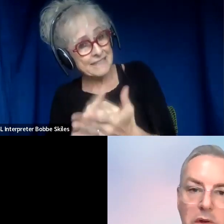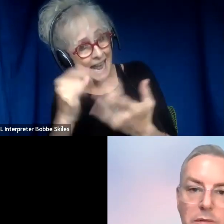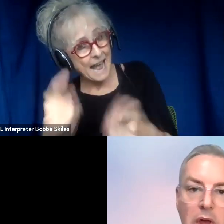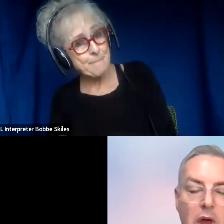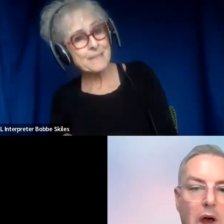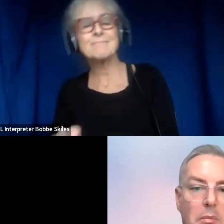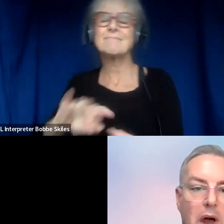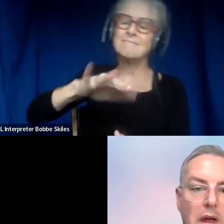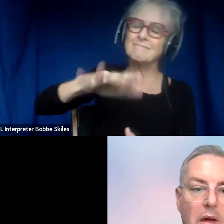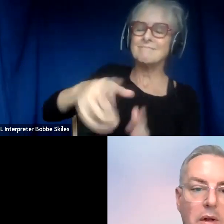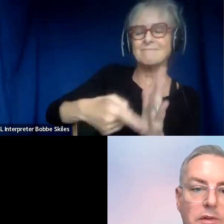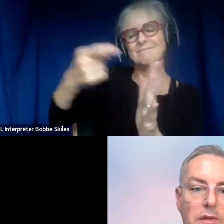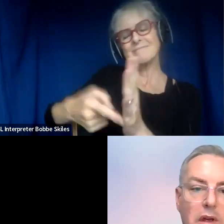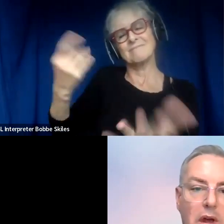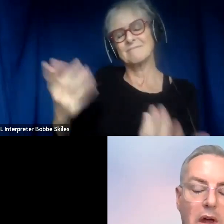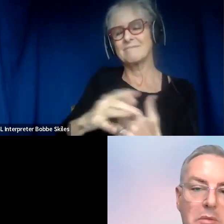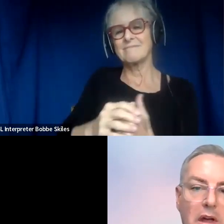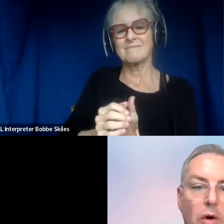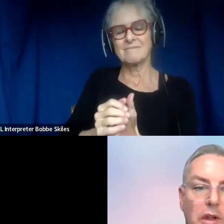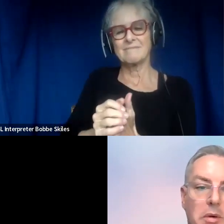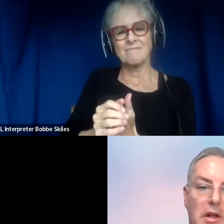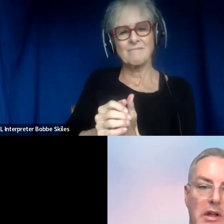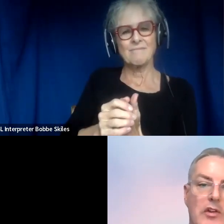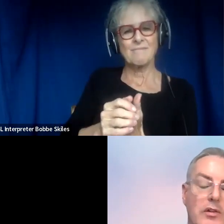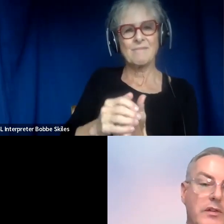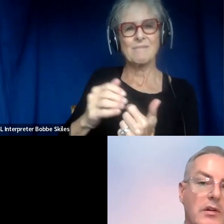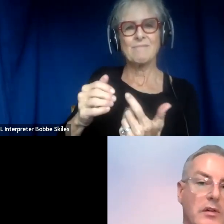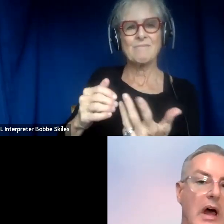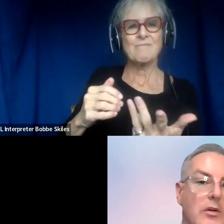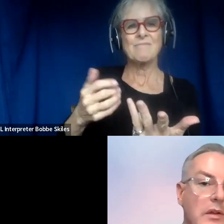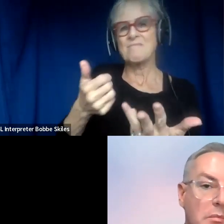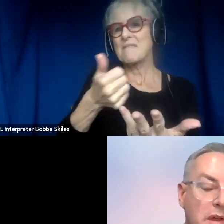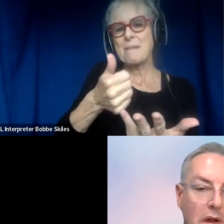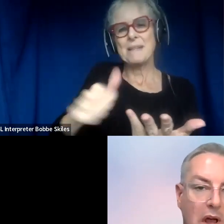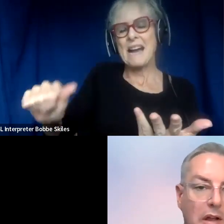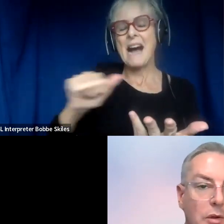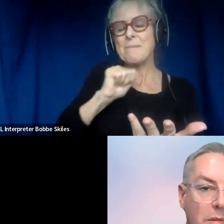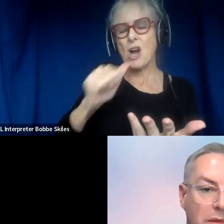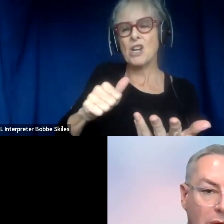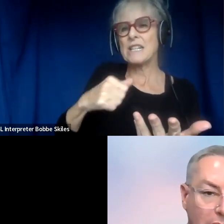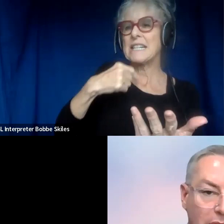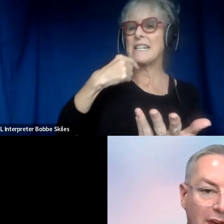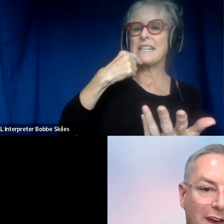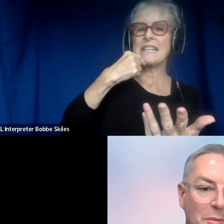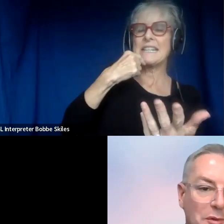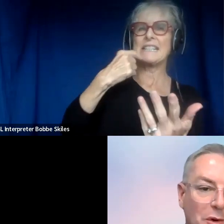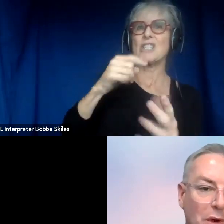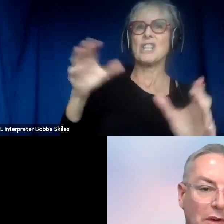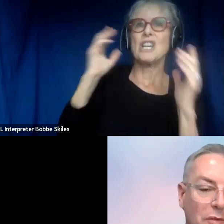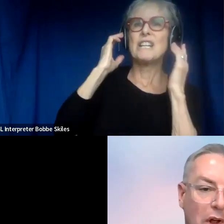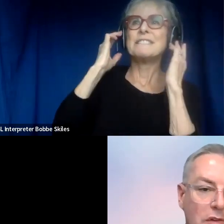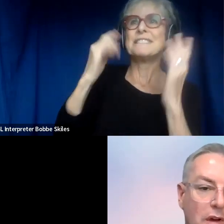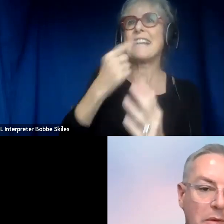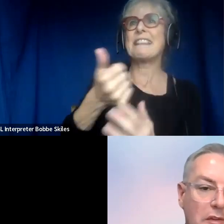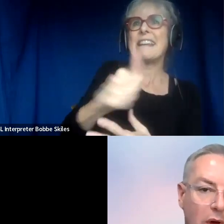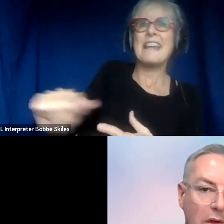Hit or miss. I would also say I'm not going to hold any regional center to not doing something that I'm not going to do something with. So